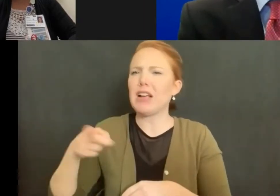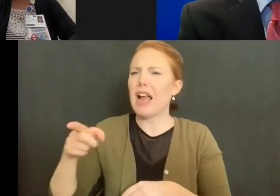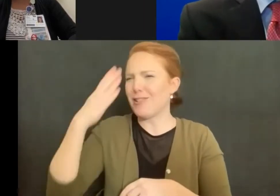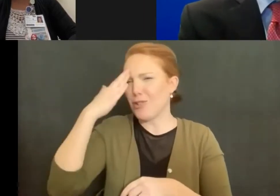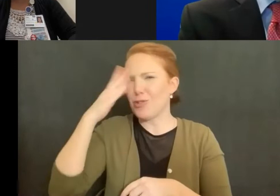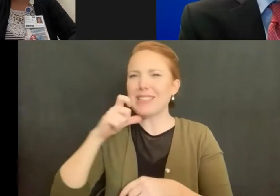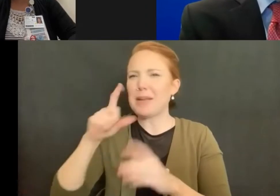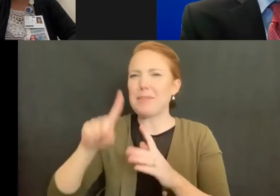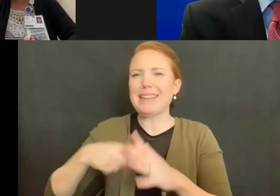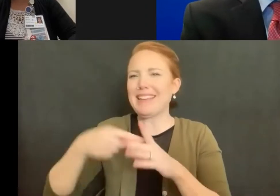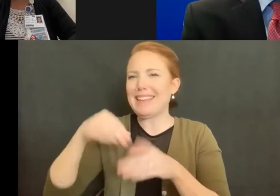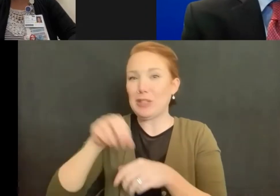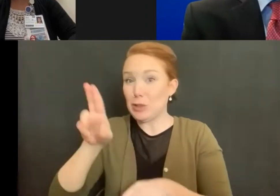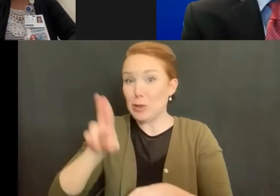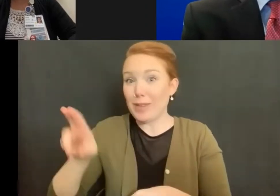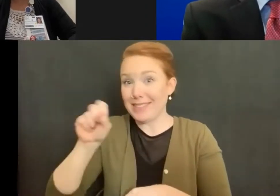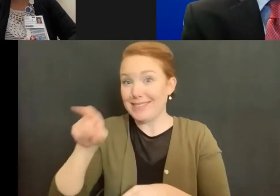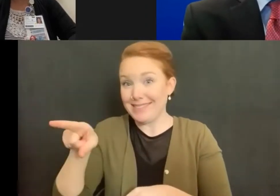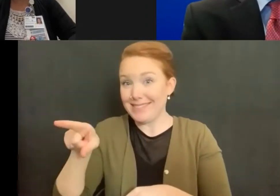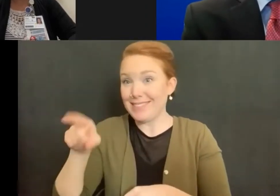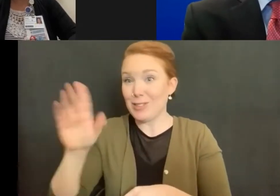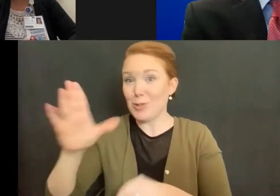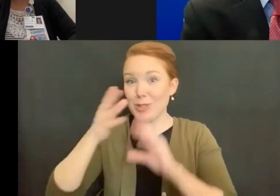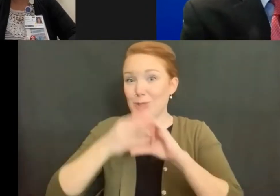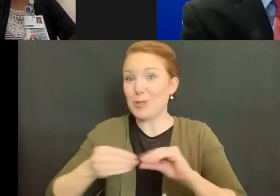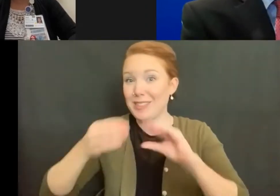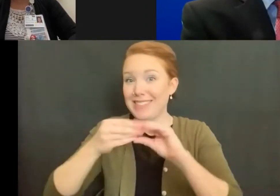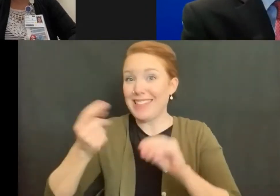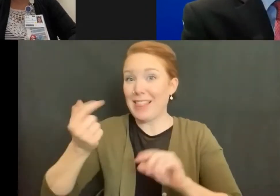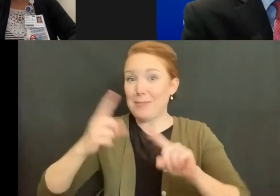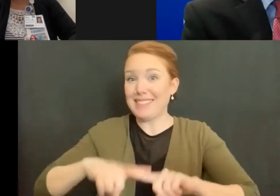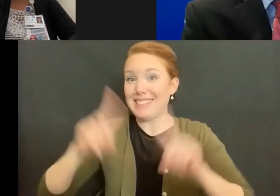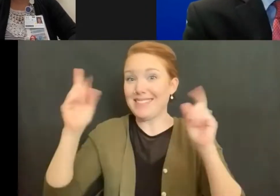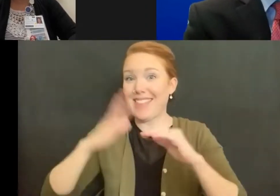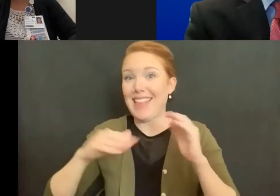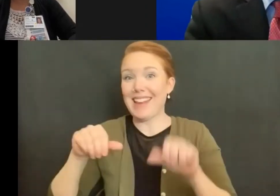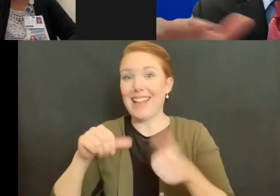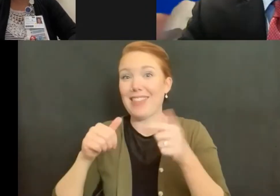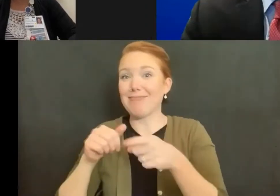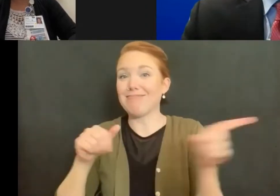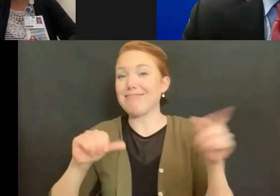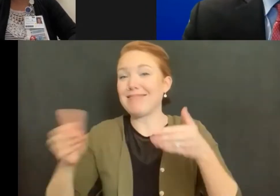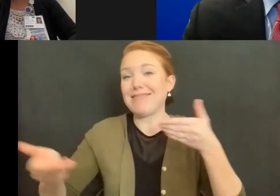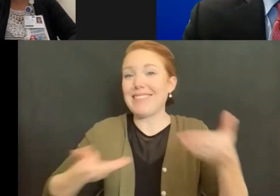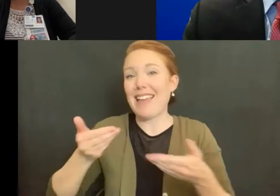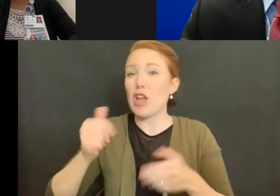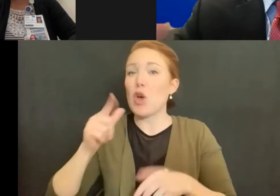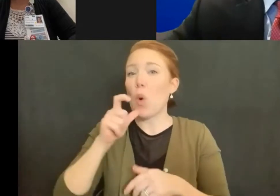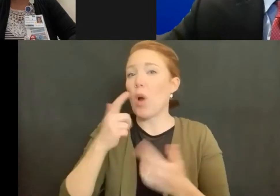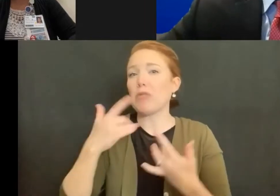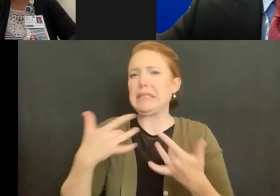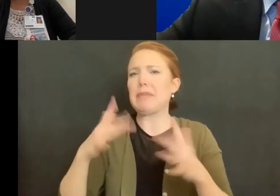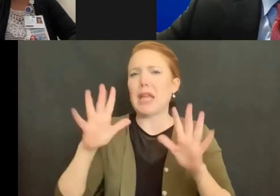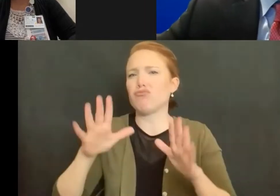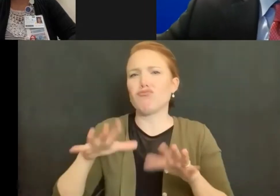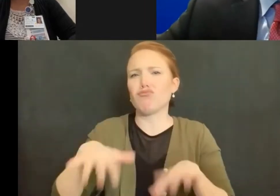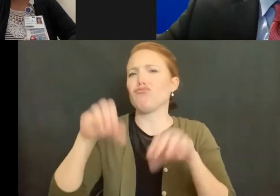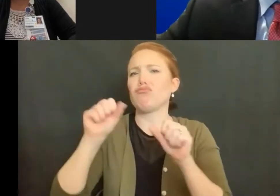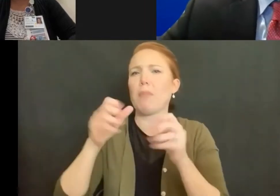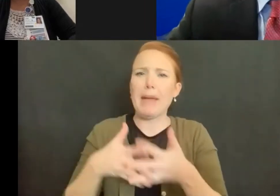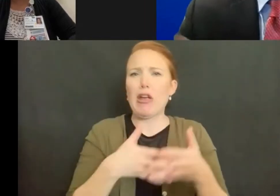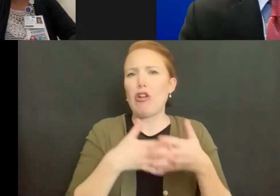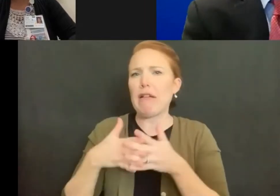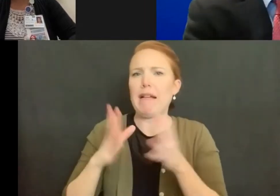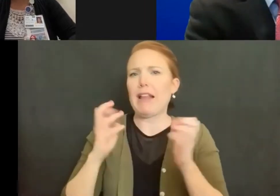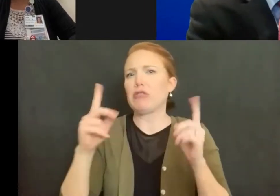begin in the United States, so your story is a little different than other guests we've had who have just gone through a traditional sort of American